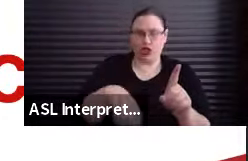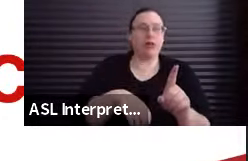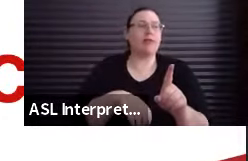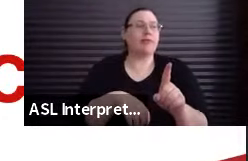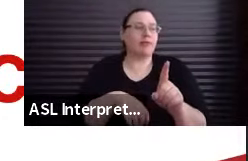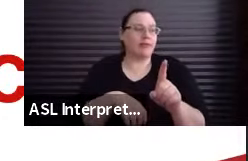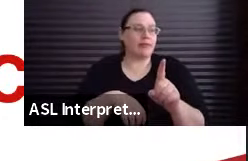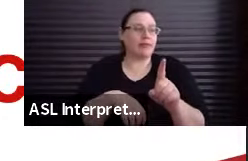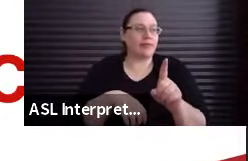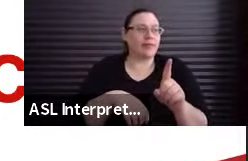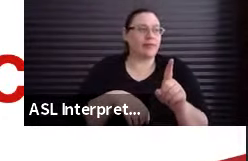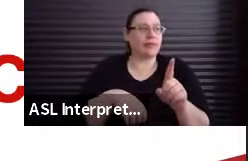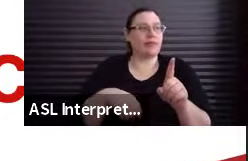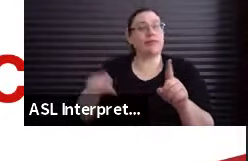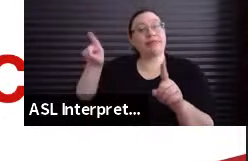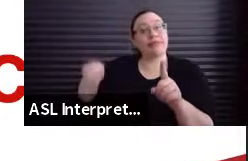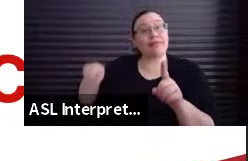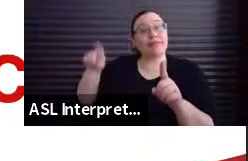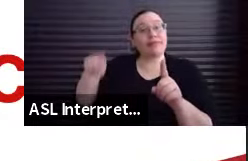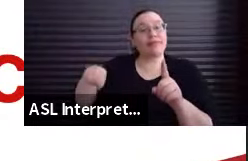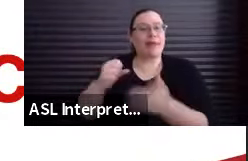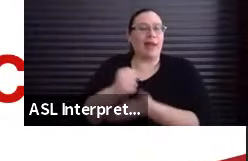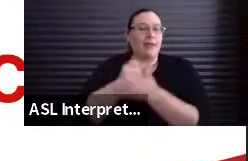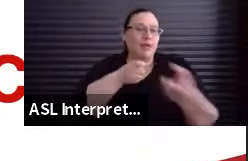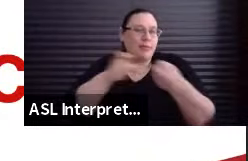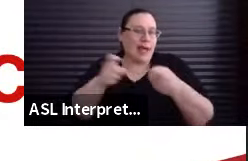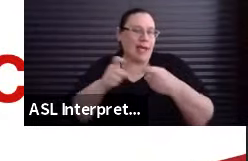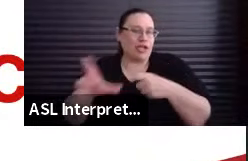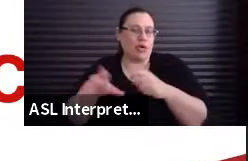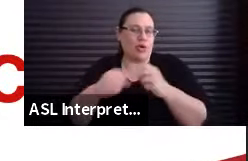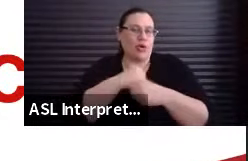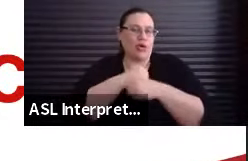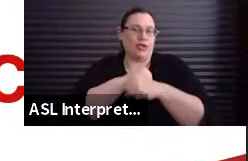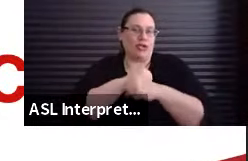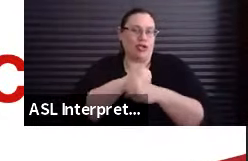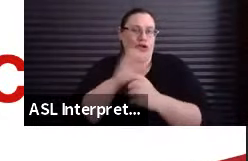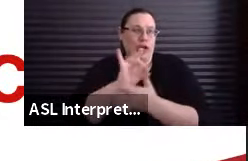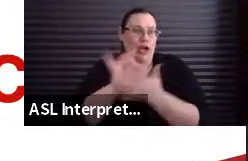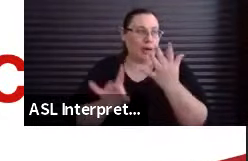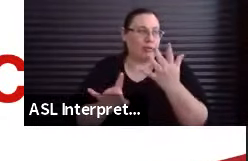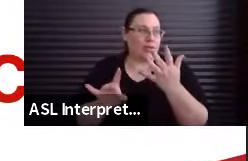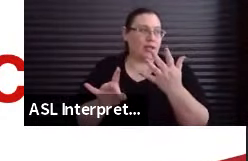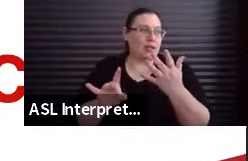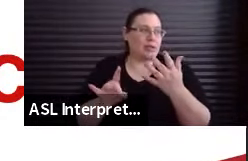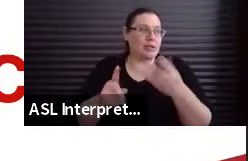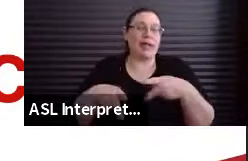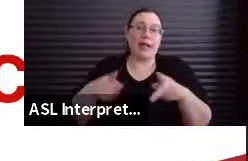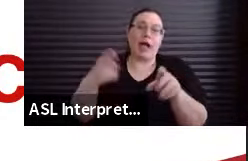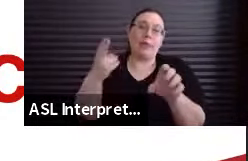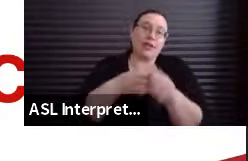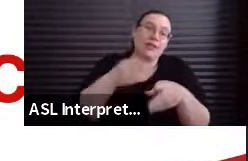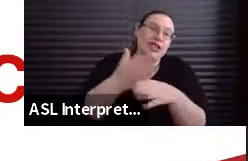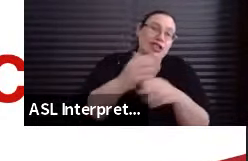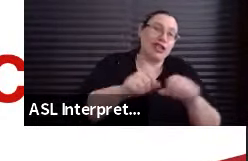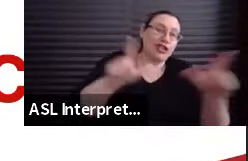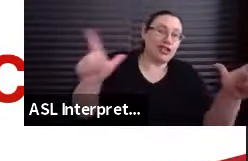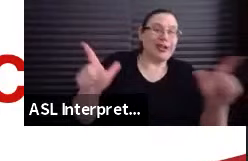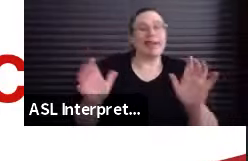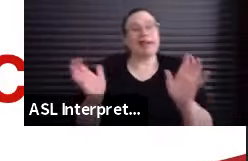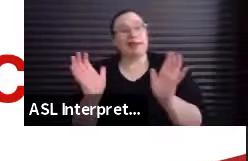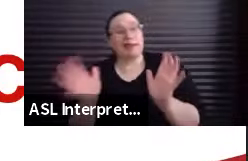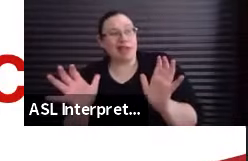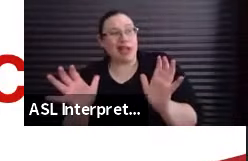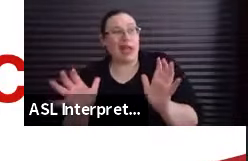a button here to help you manage those security options. You can allow participants to share a screen, to chat, rename